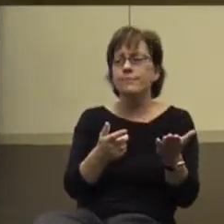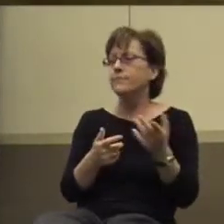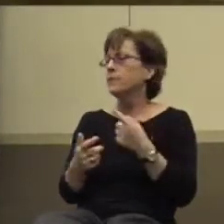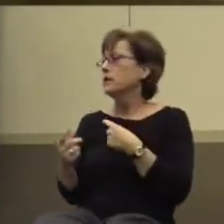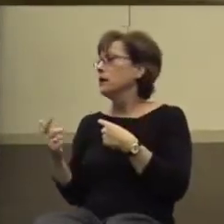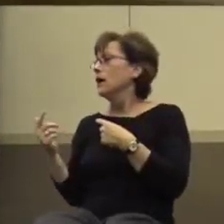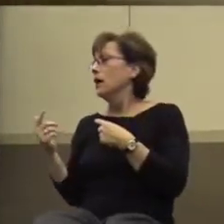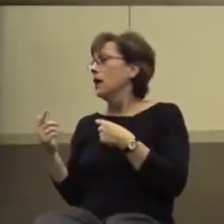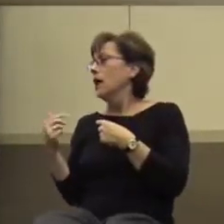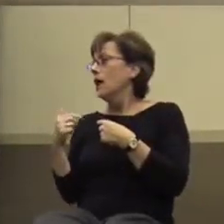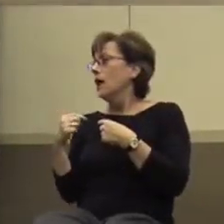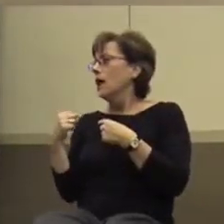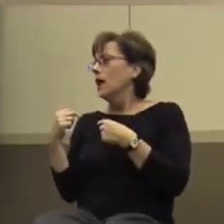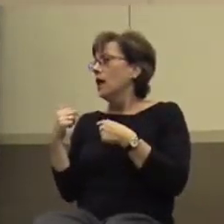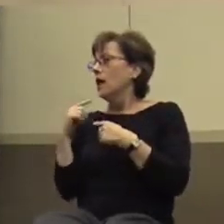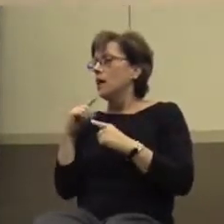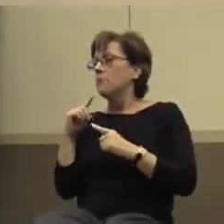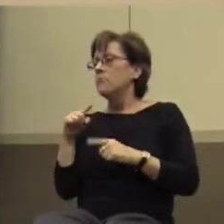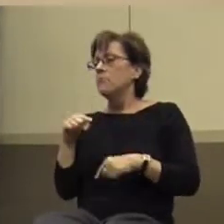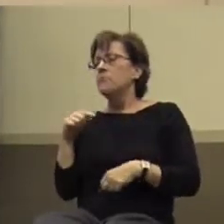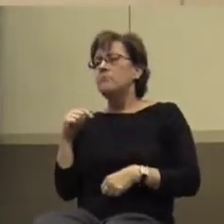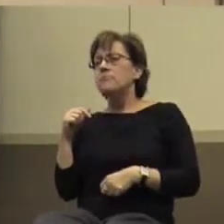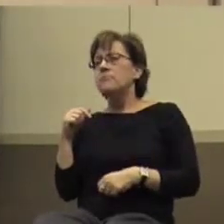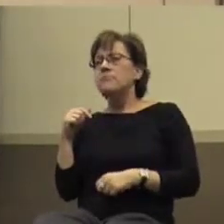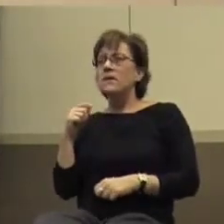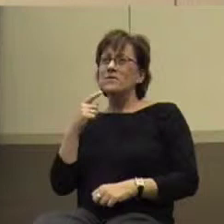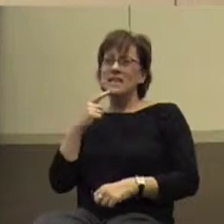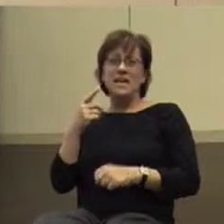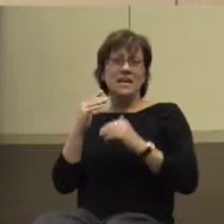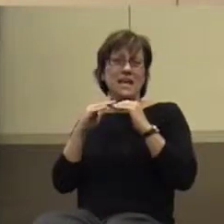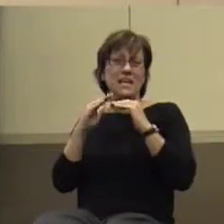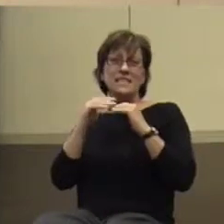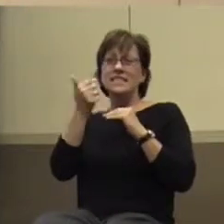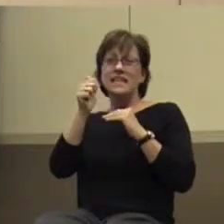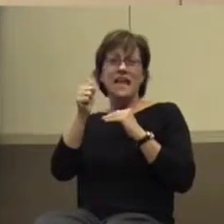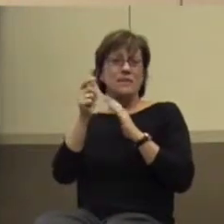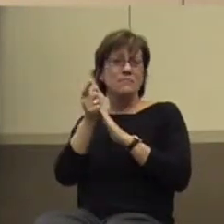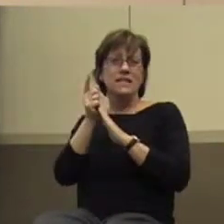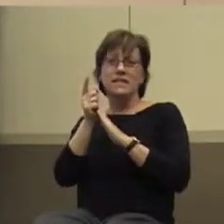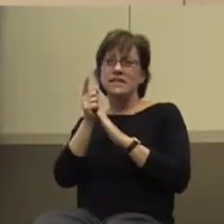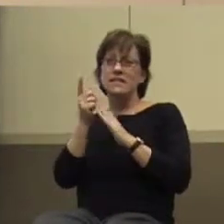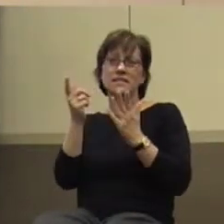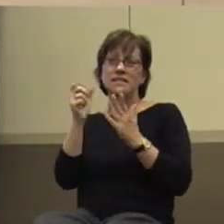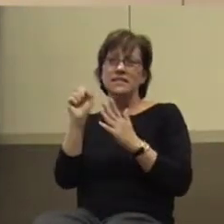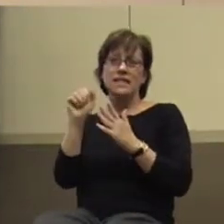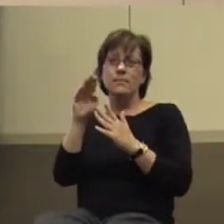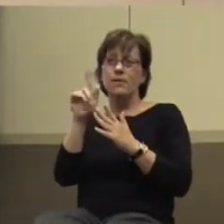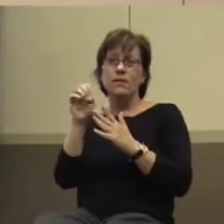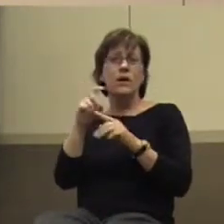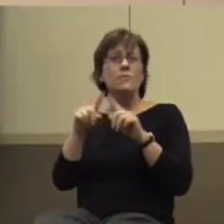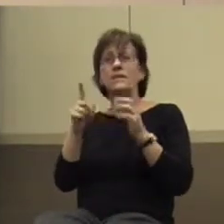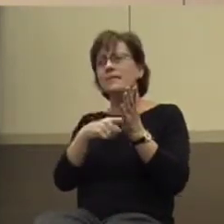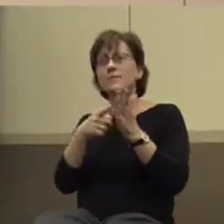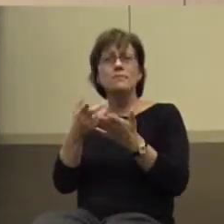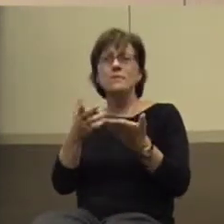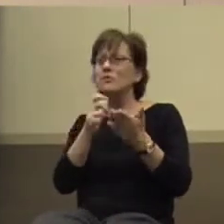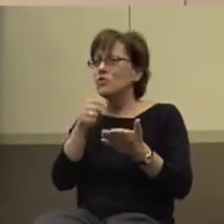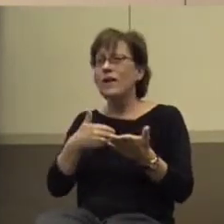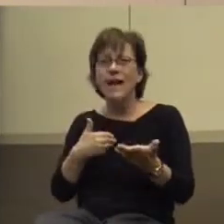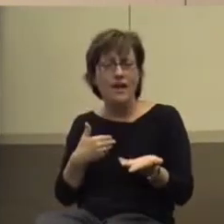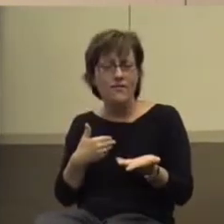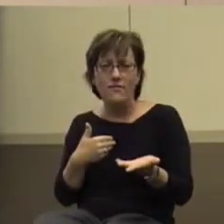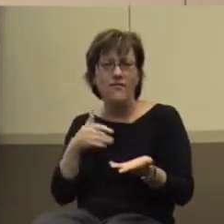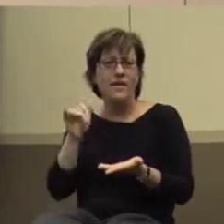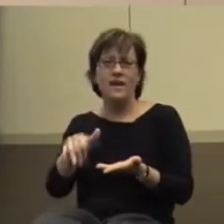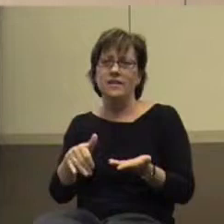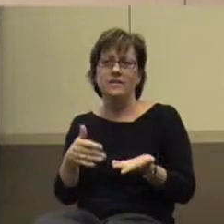least a 10-minute sample. But then sometimes you may not have that. Sometimes you may need to, if you look very frequently, if you have really